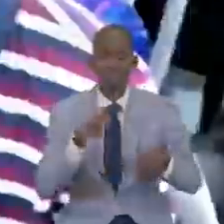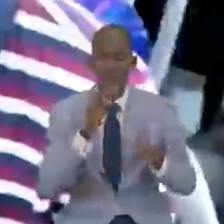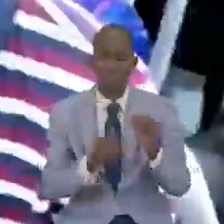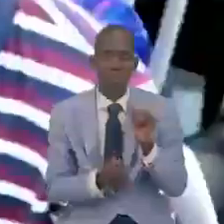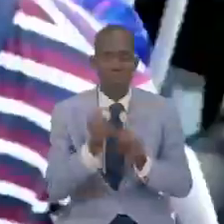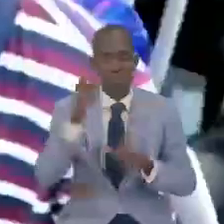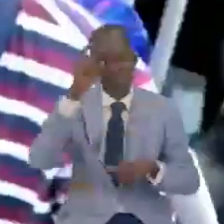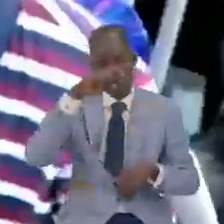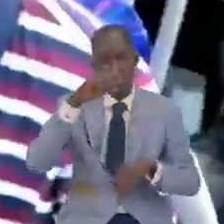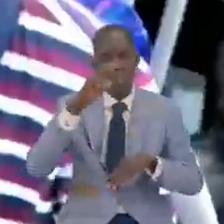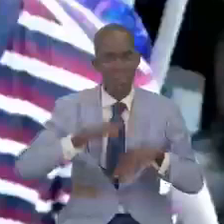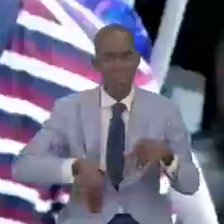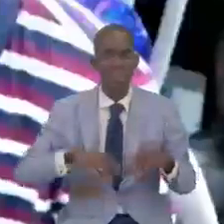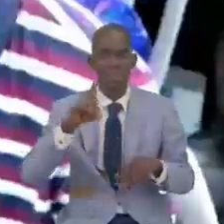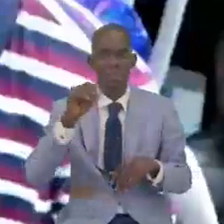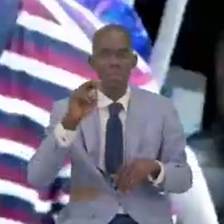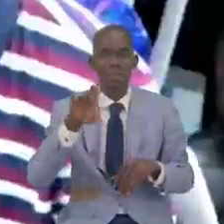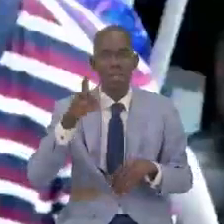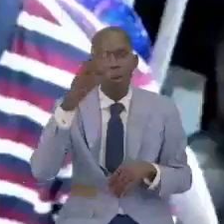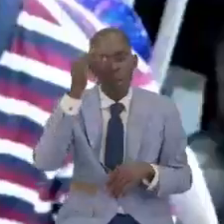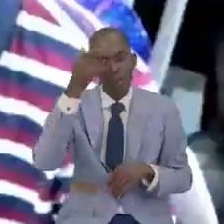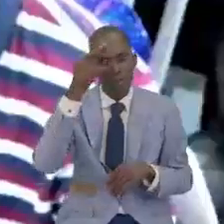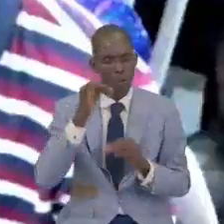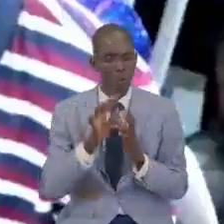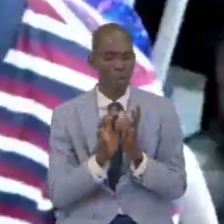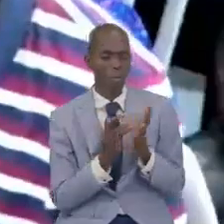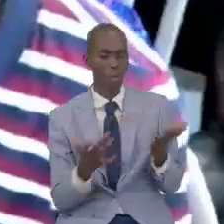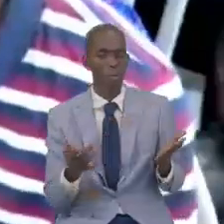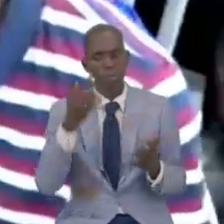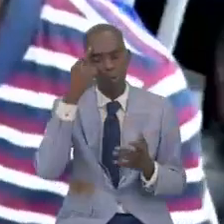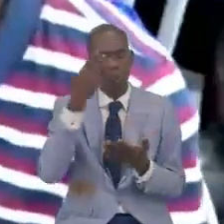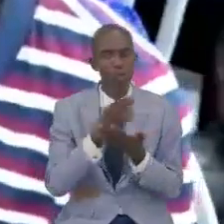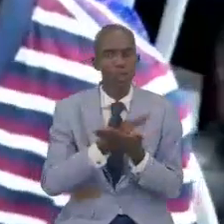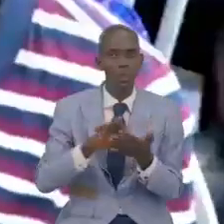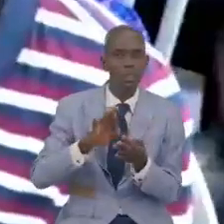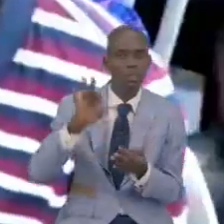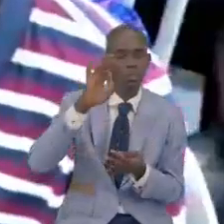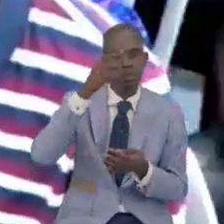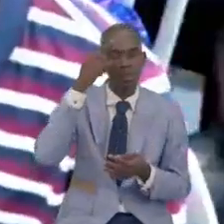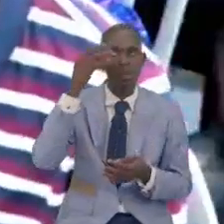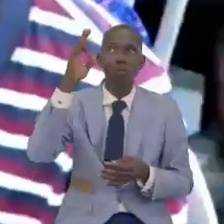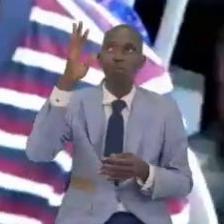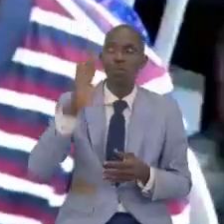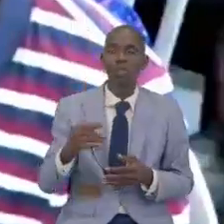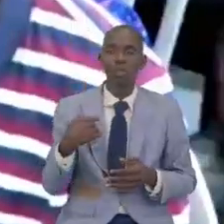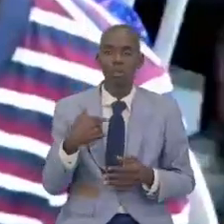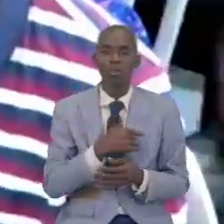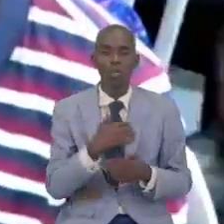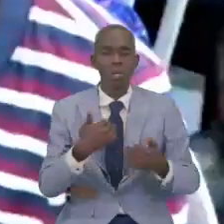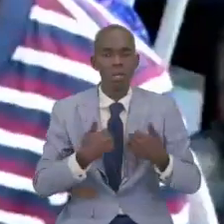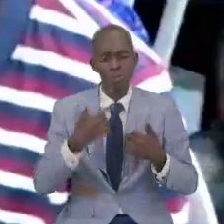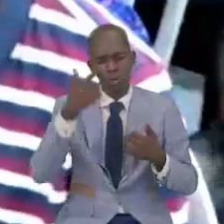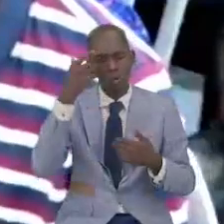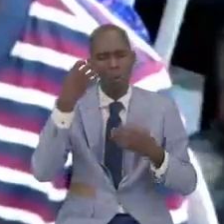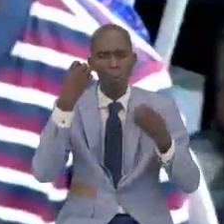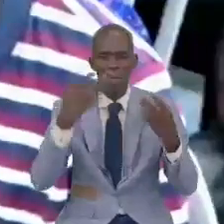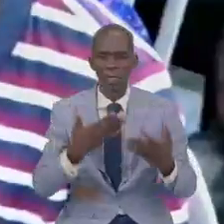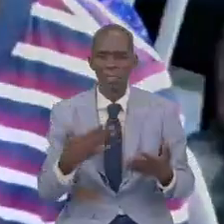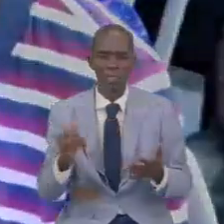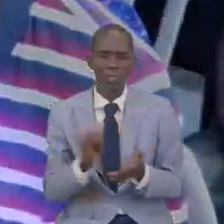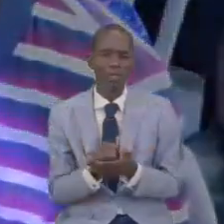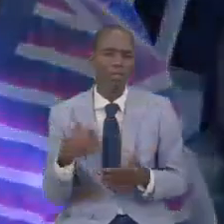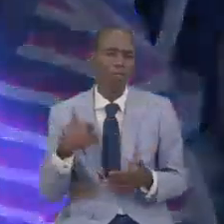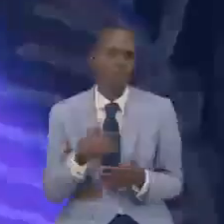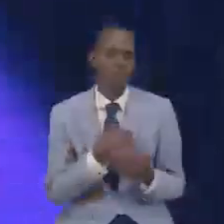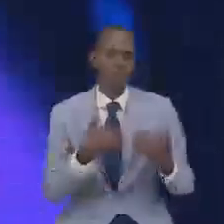scriptures, because of the spirit, because of the shepherd we have, and because of all the provision that is made for us.